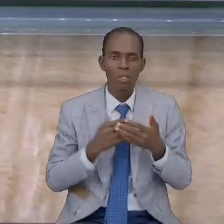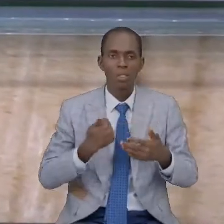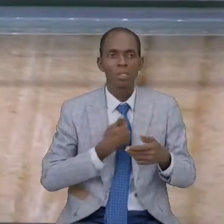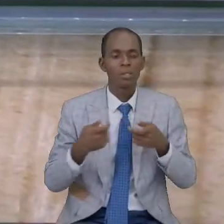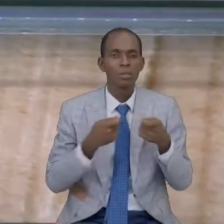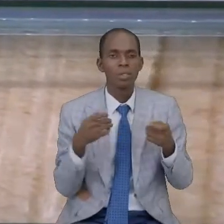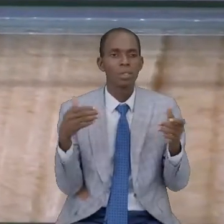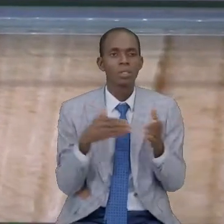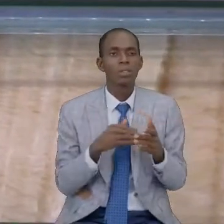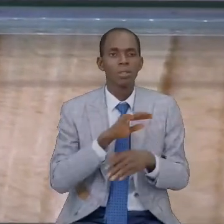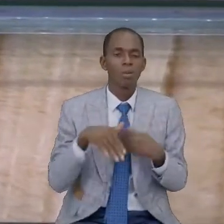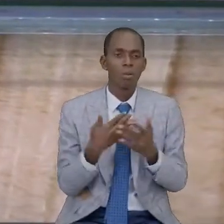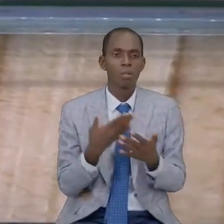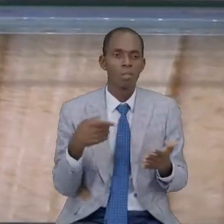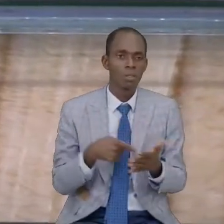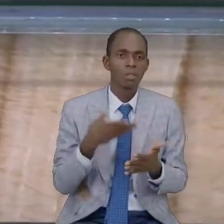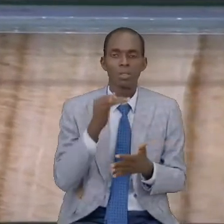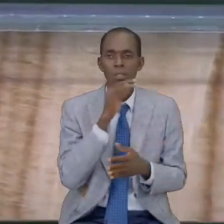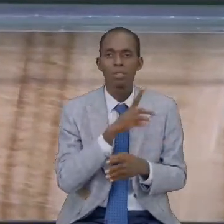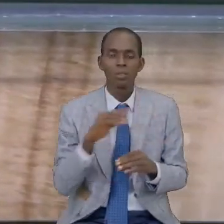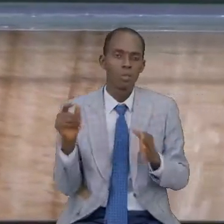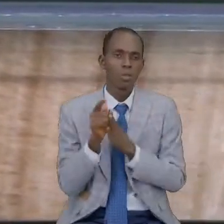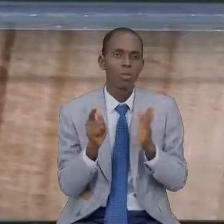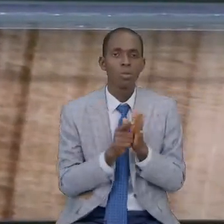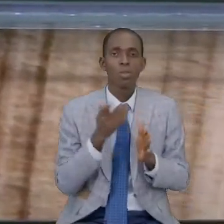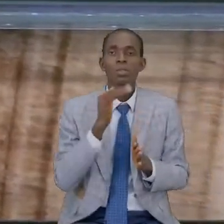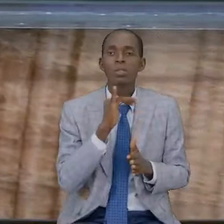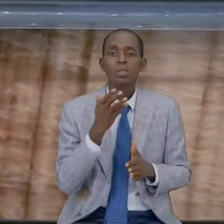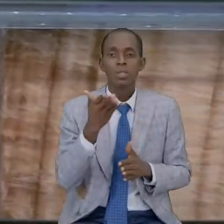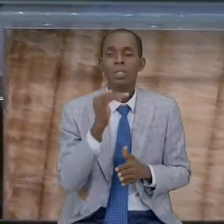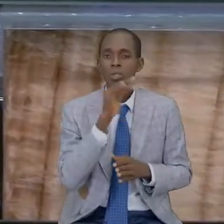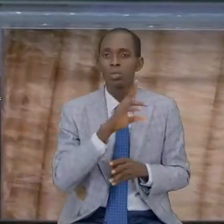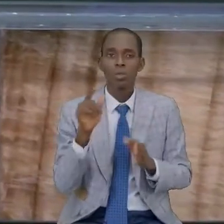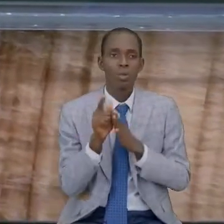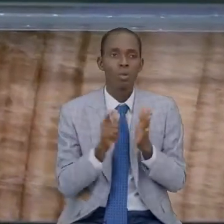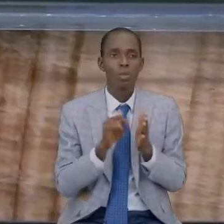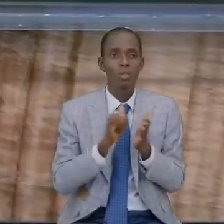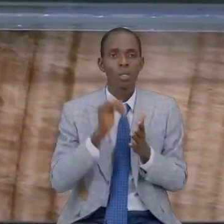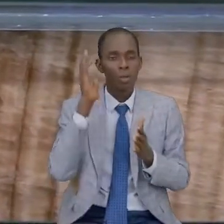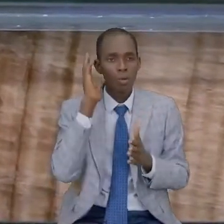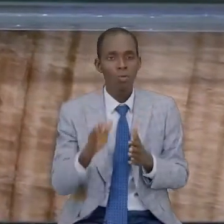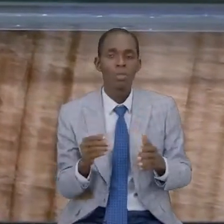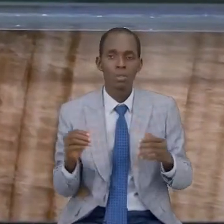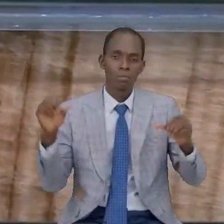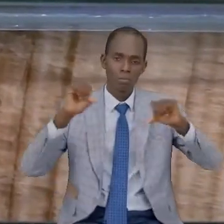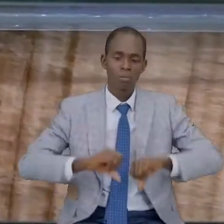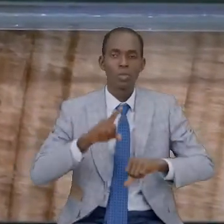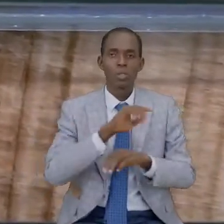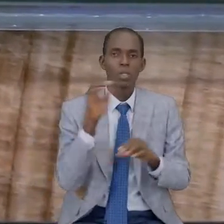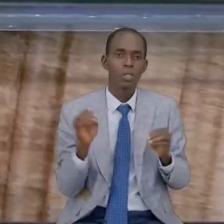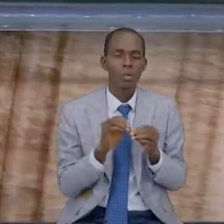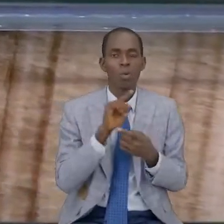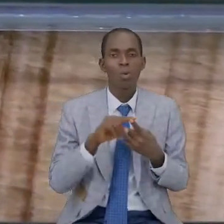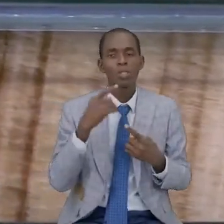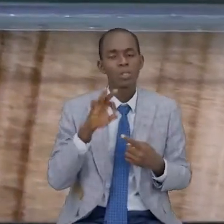meekness, temperance. Against such there is no law. There's no law that will condemn you anymore. When all the fruit of the Spirit, they